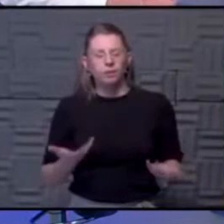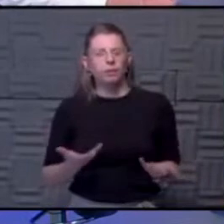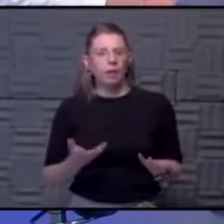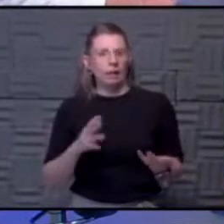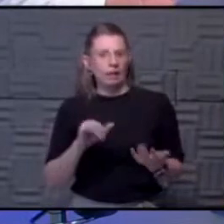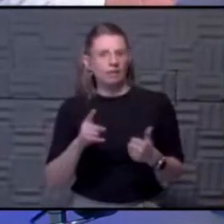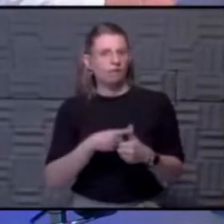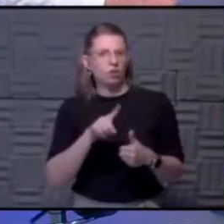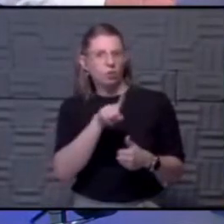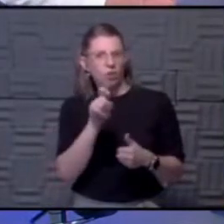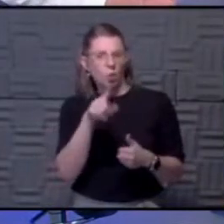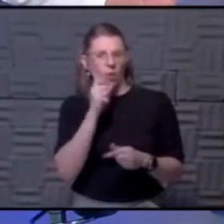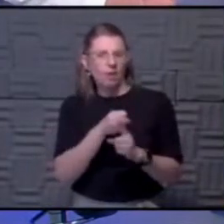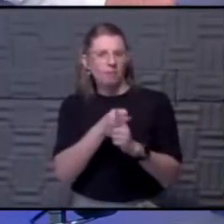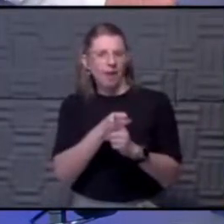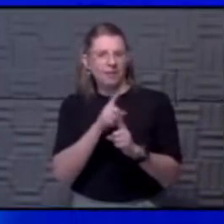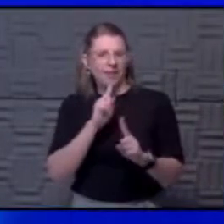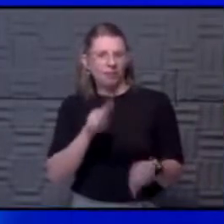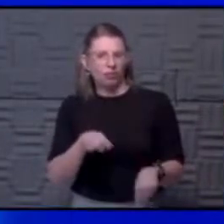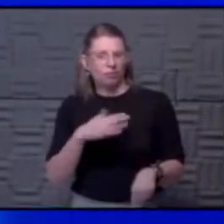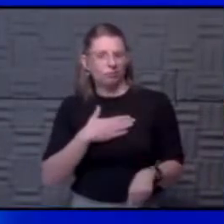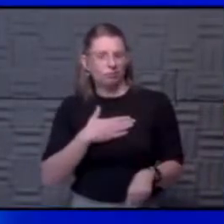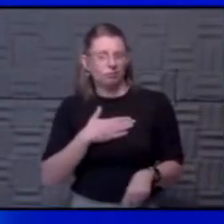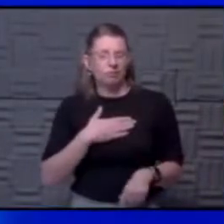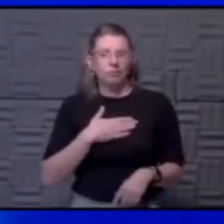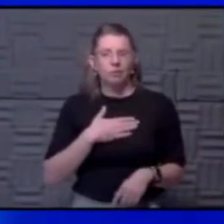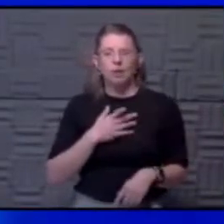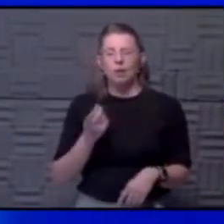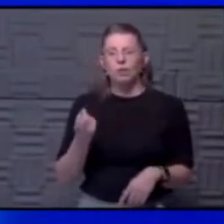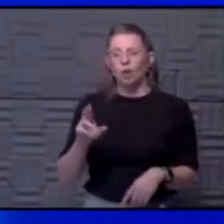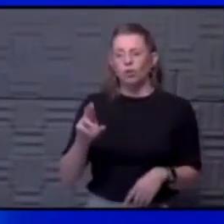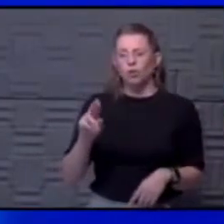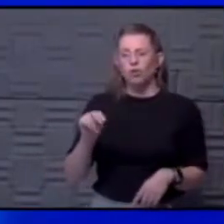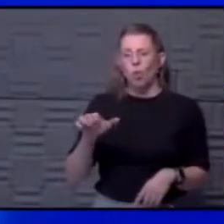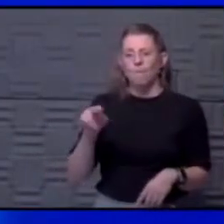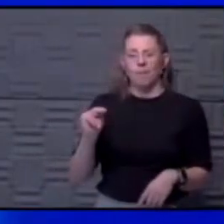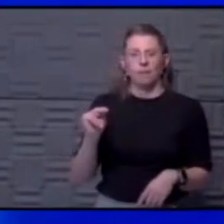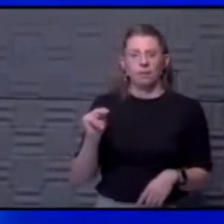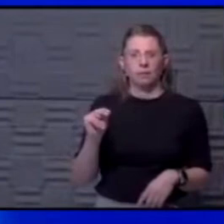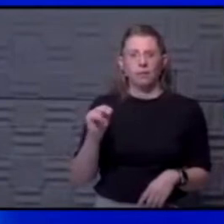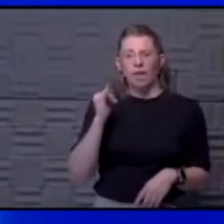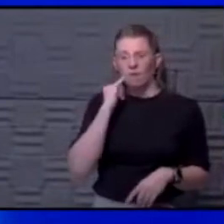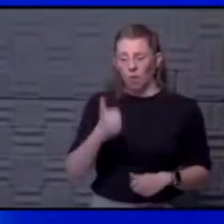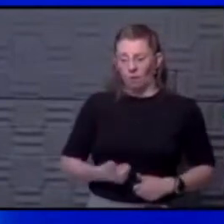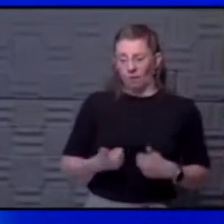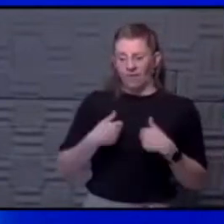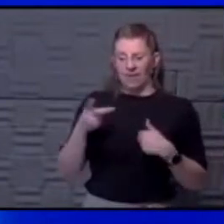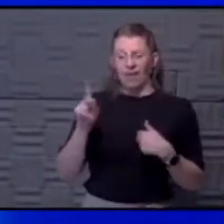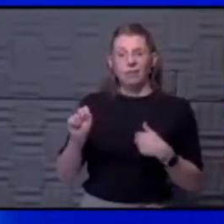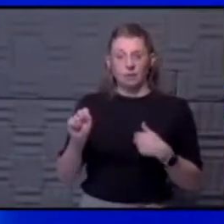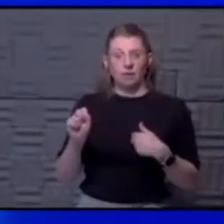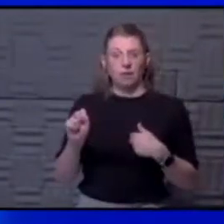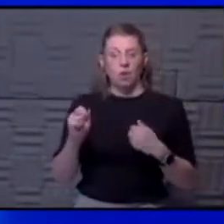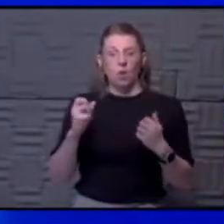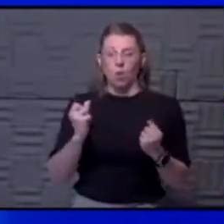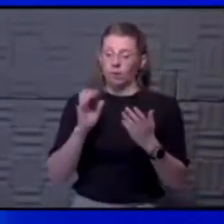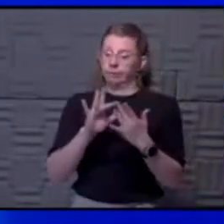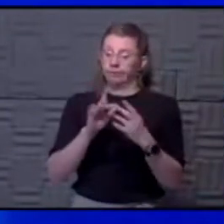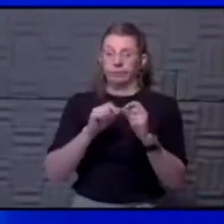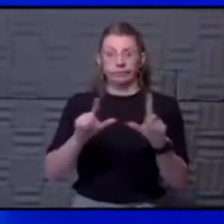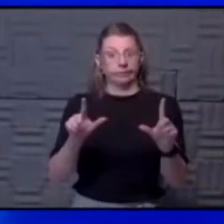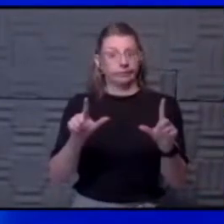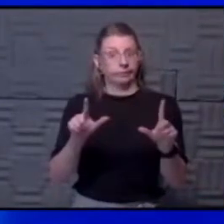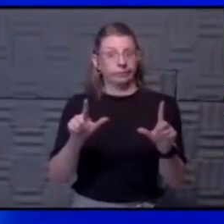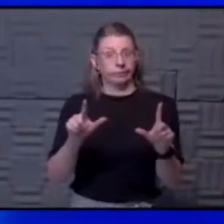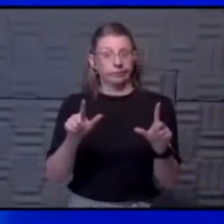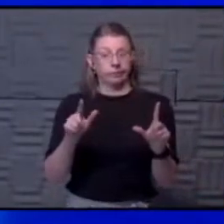that impacts the answer. I think to Dr. Norman's earlier thing, if you live in the state of Kansas, you want to go to that website again, Lee Norman.